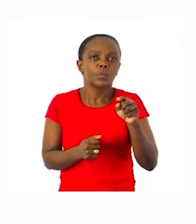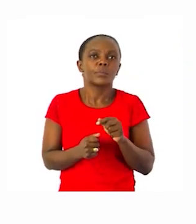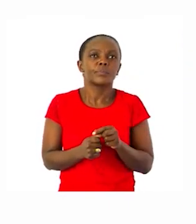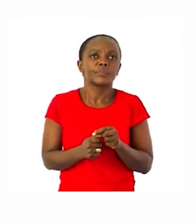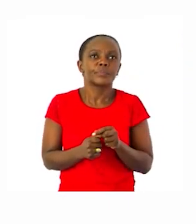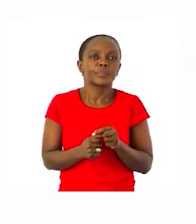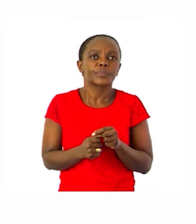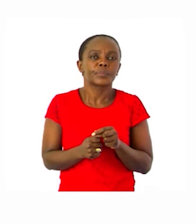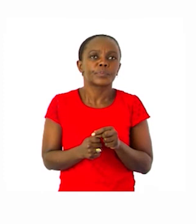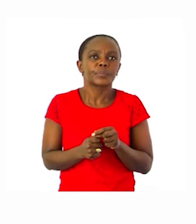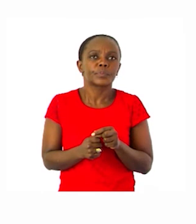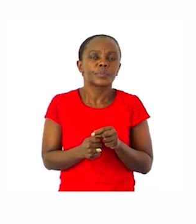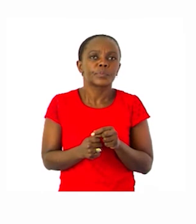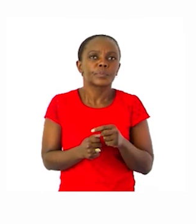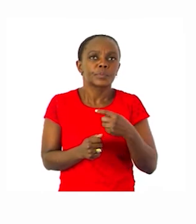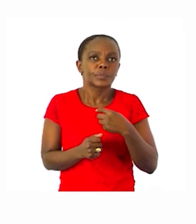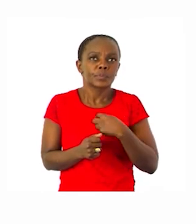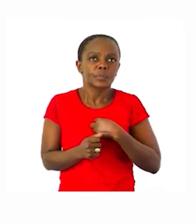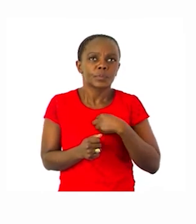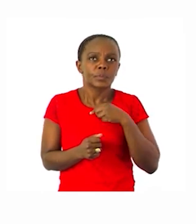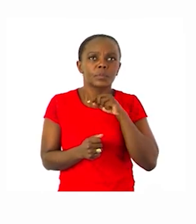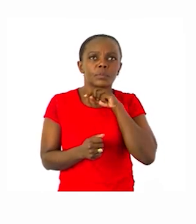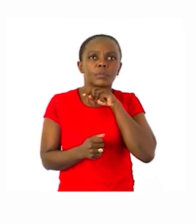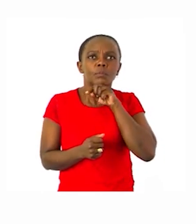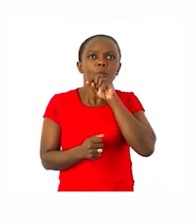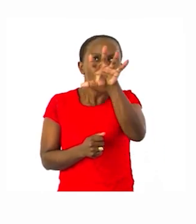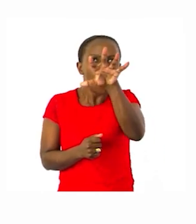stop. I am yelling.